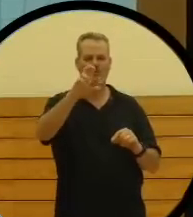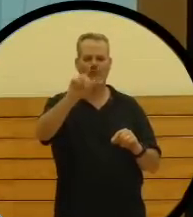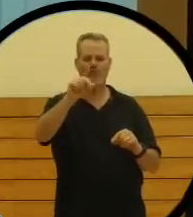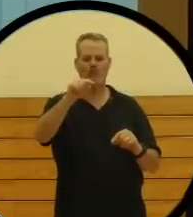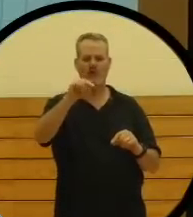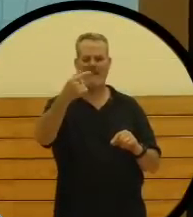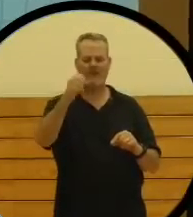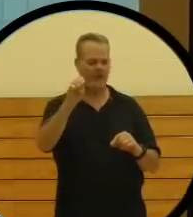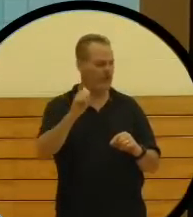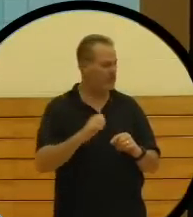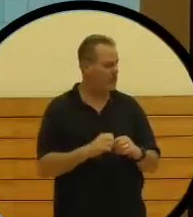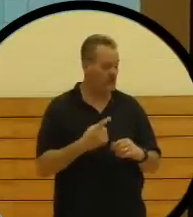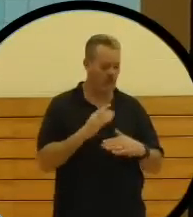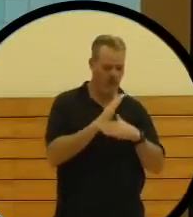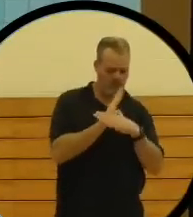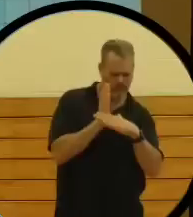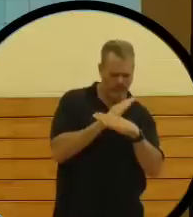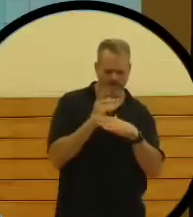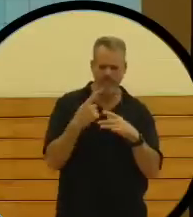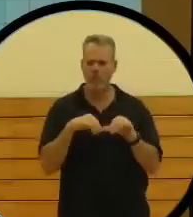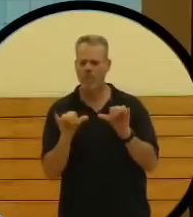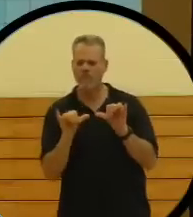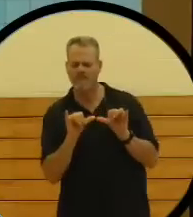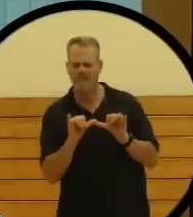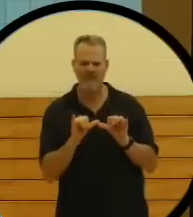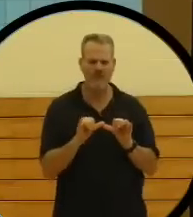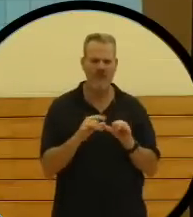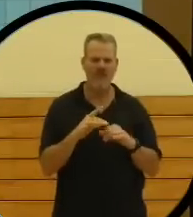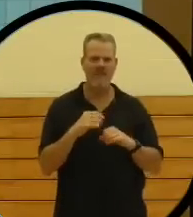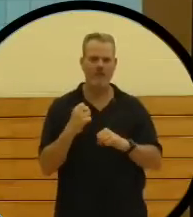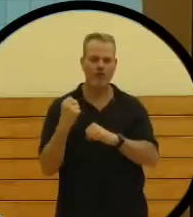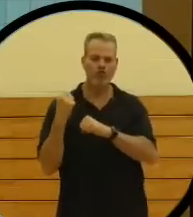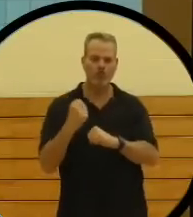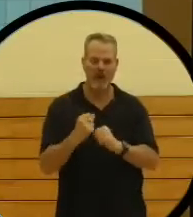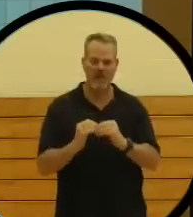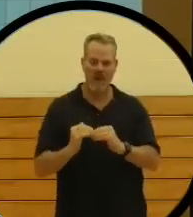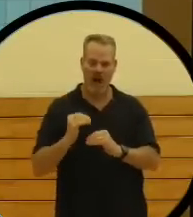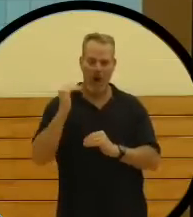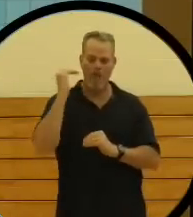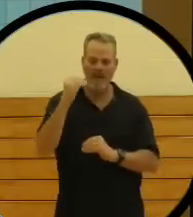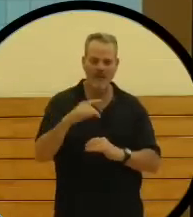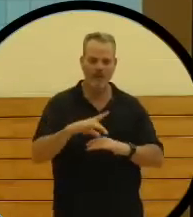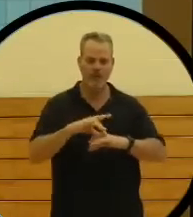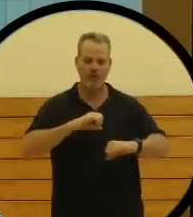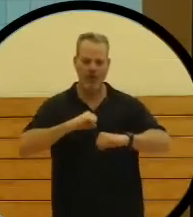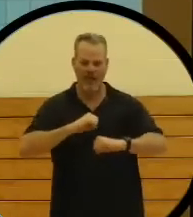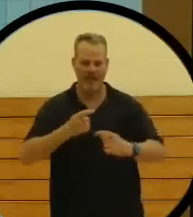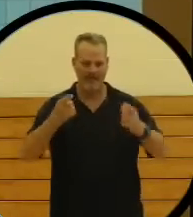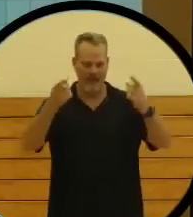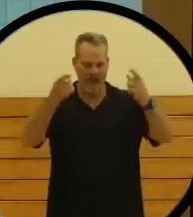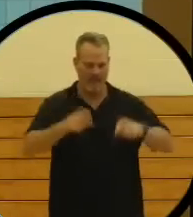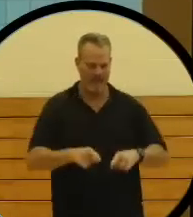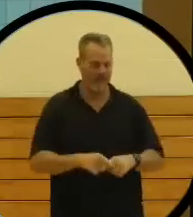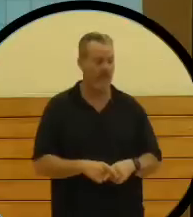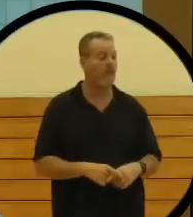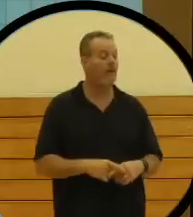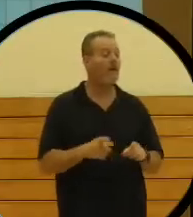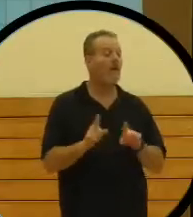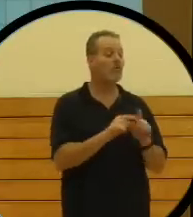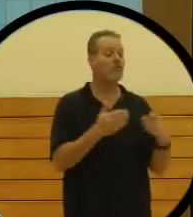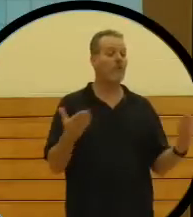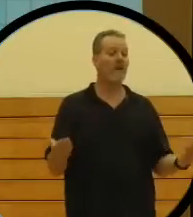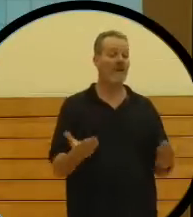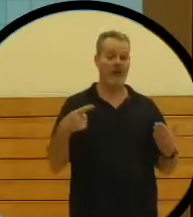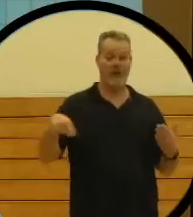we can actually measure how hard the ground shook in different places. The other thing that happens around here is you